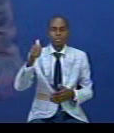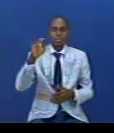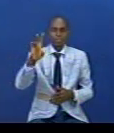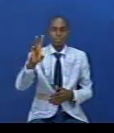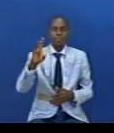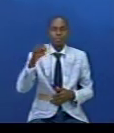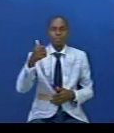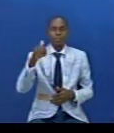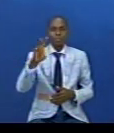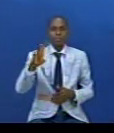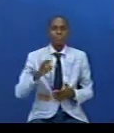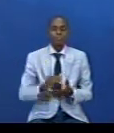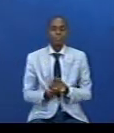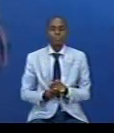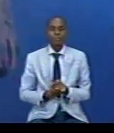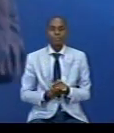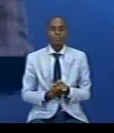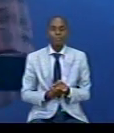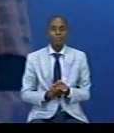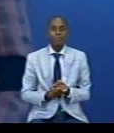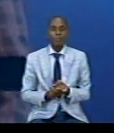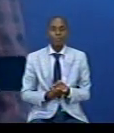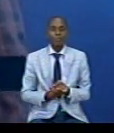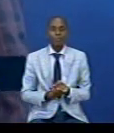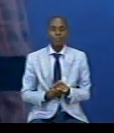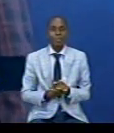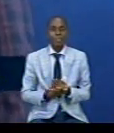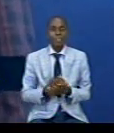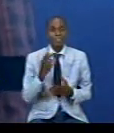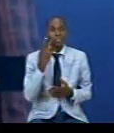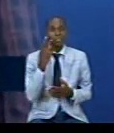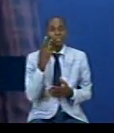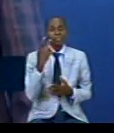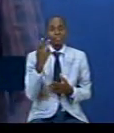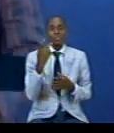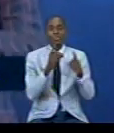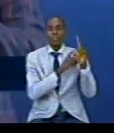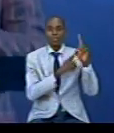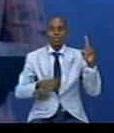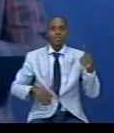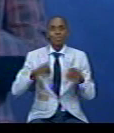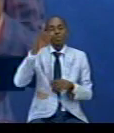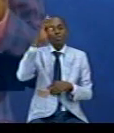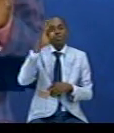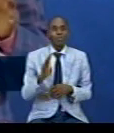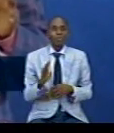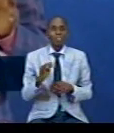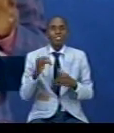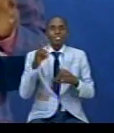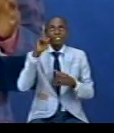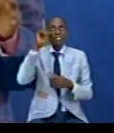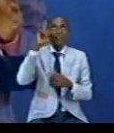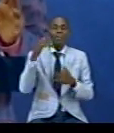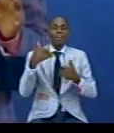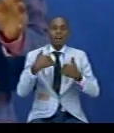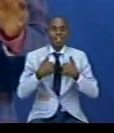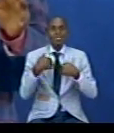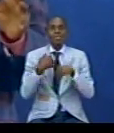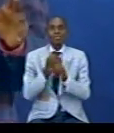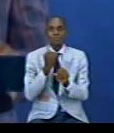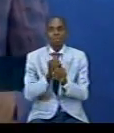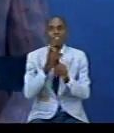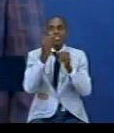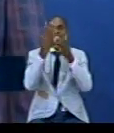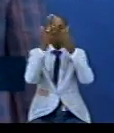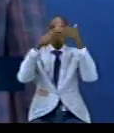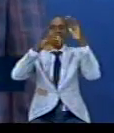verse 17. Lord God, behold, thou hast made the heaven